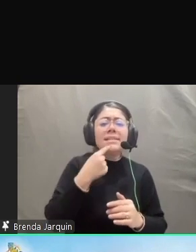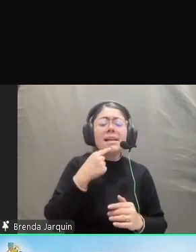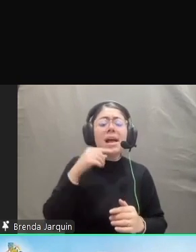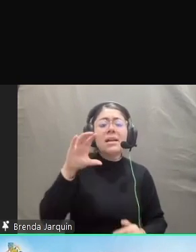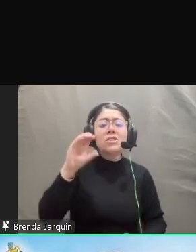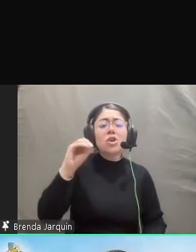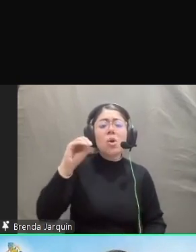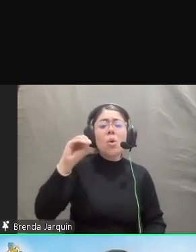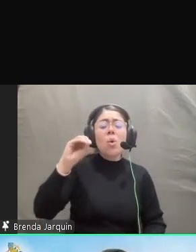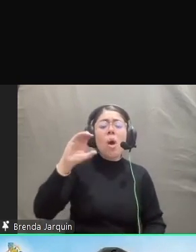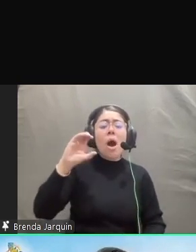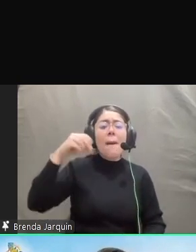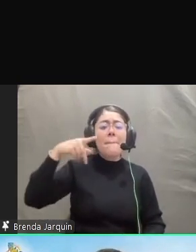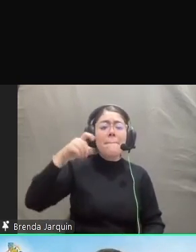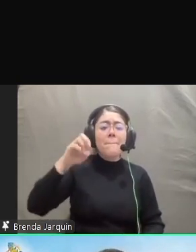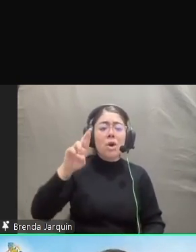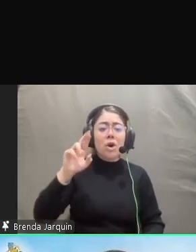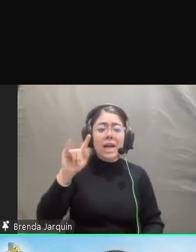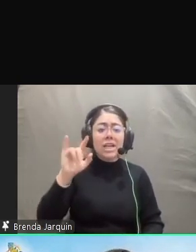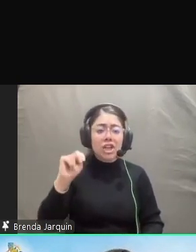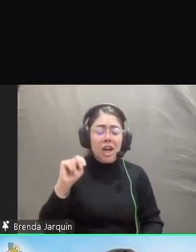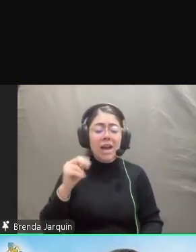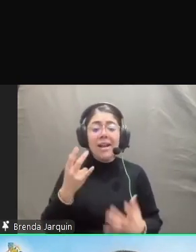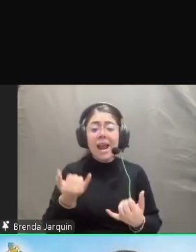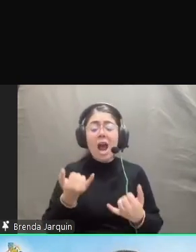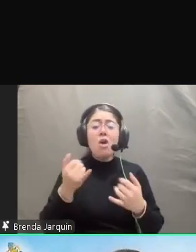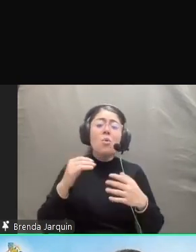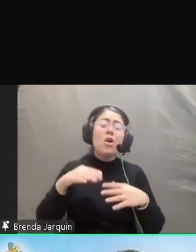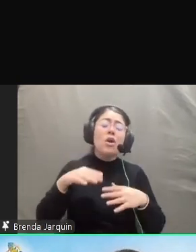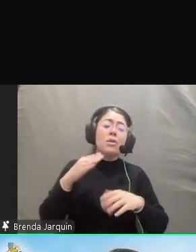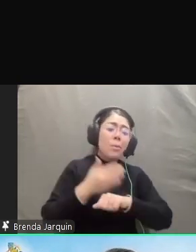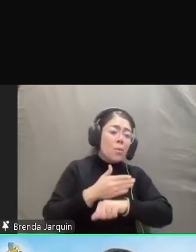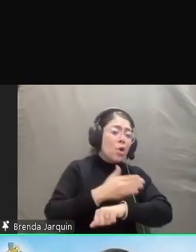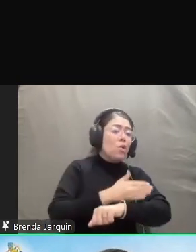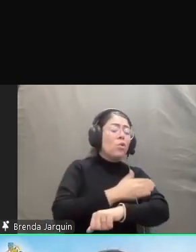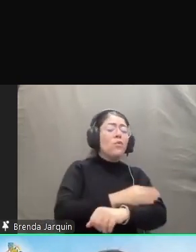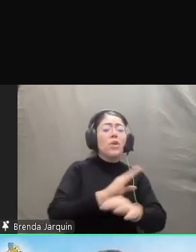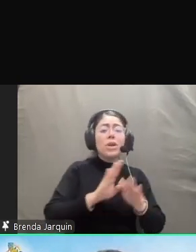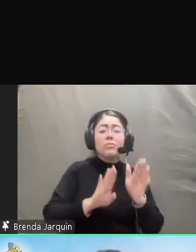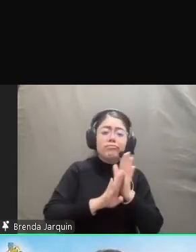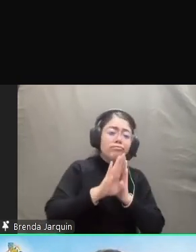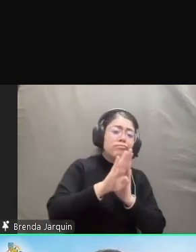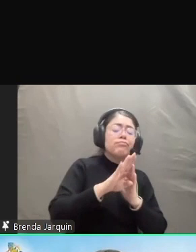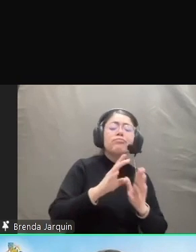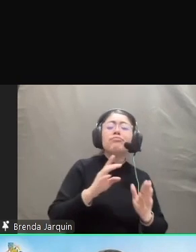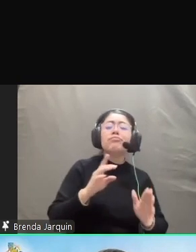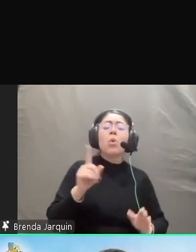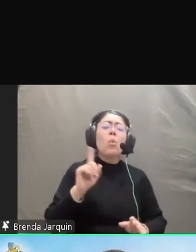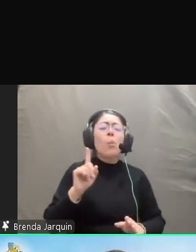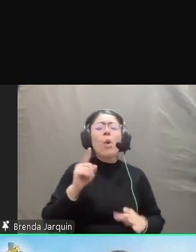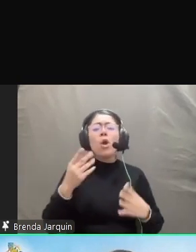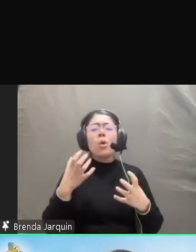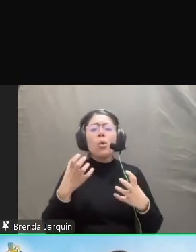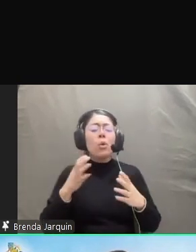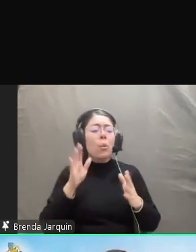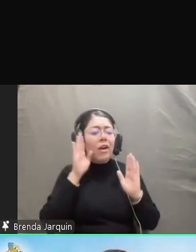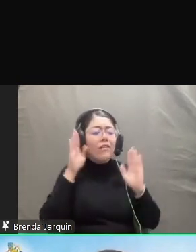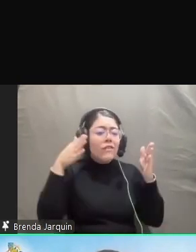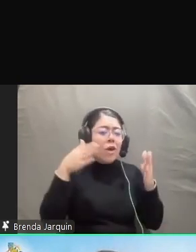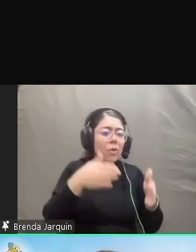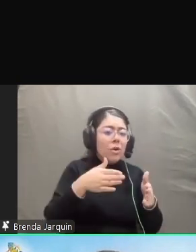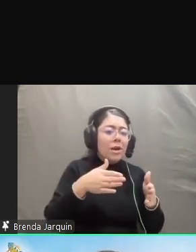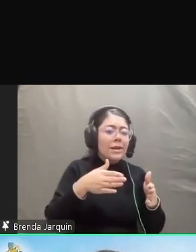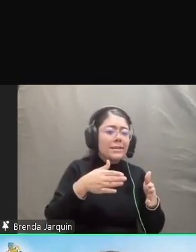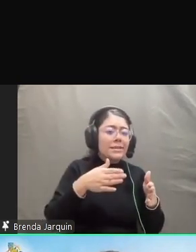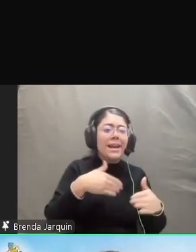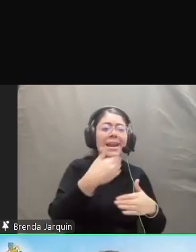doing really good, we're moving towards coordination in this other one, where do we want to focus next? Again,